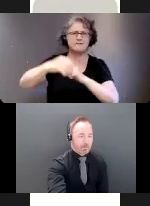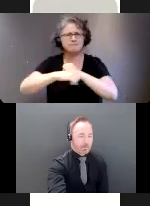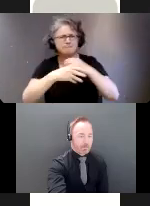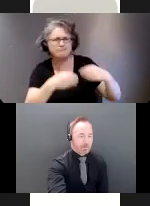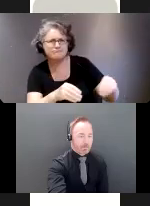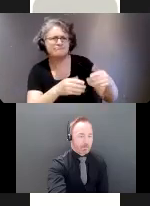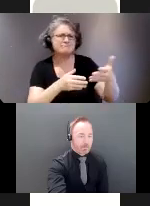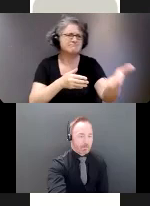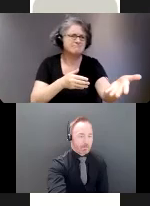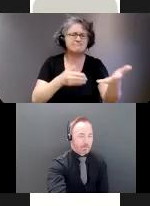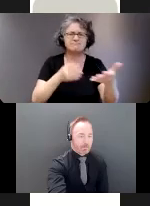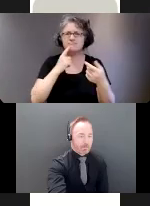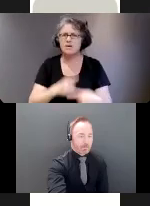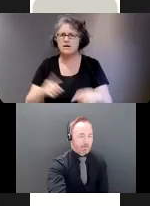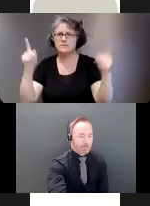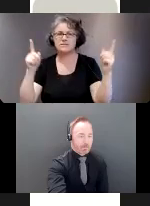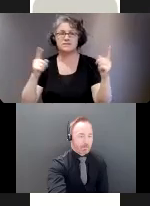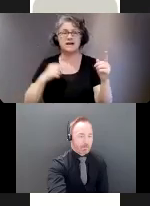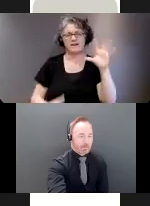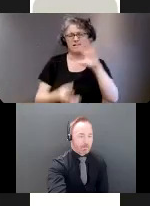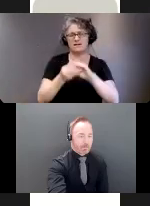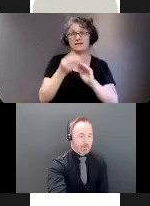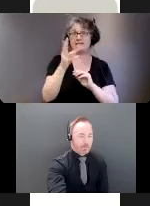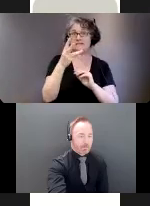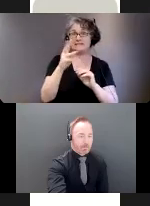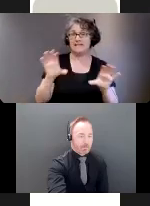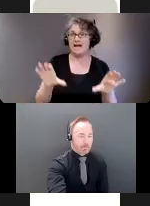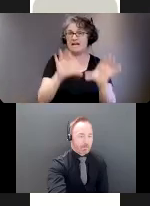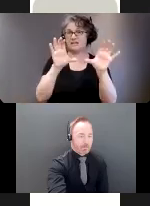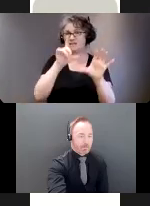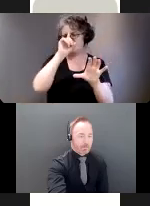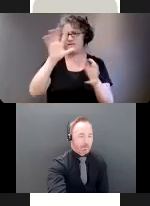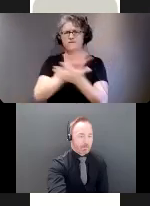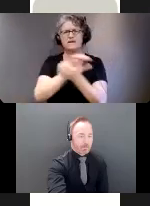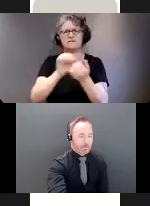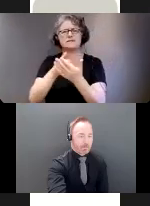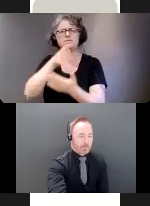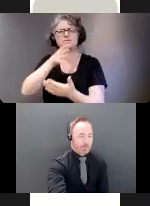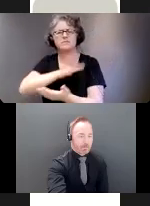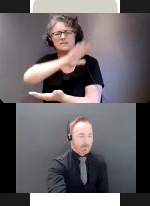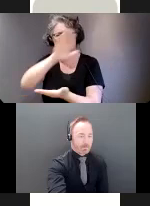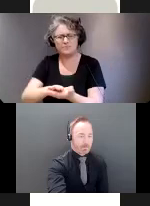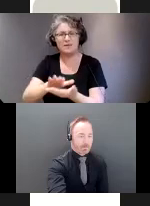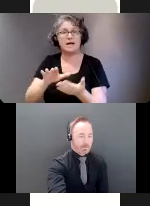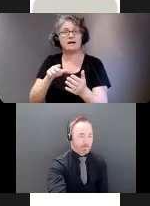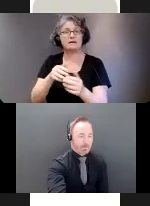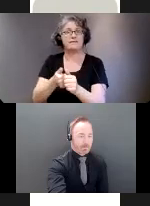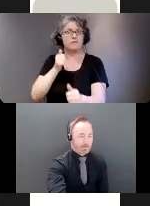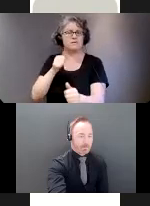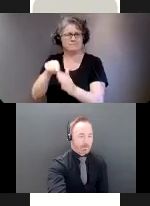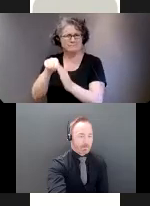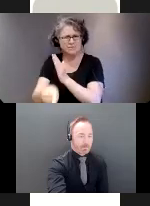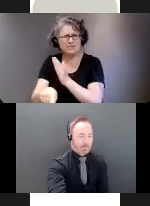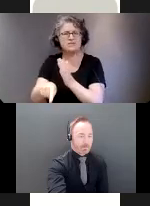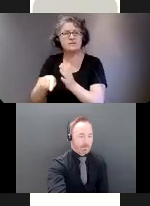proclamations. But we've got that list of 16 actions to end violence against women and prevent femicide that's on our website. It's at